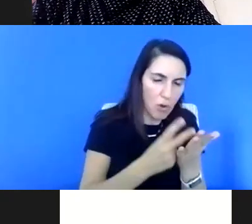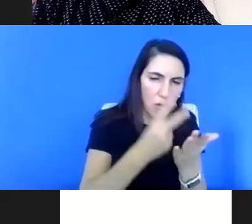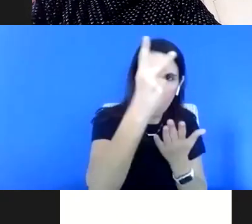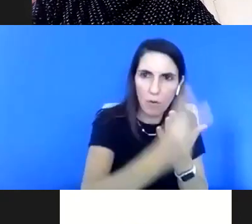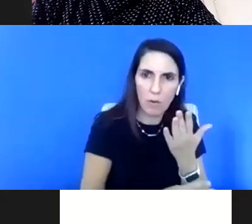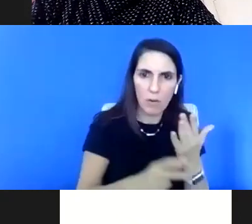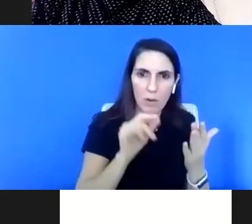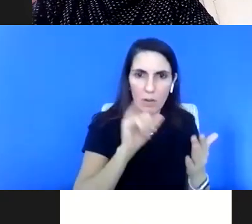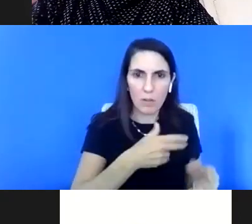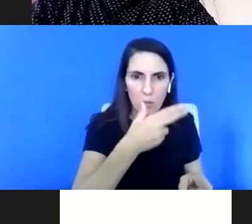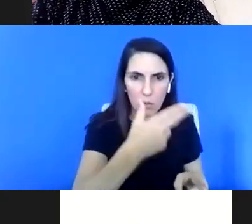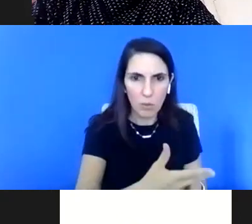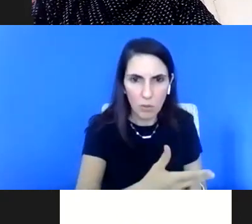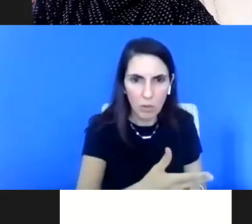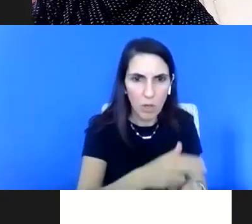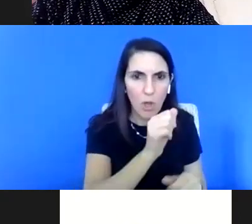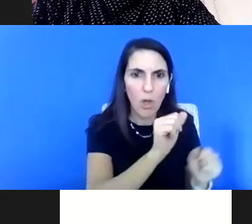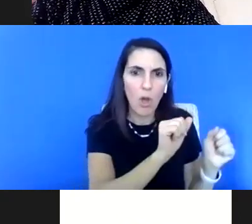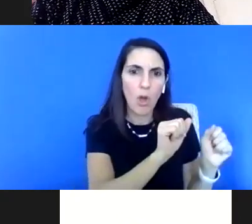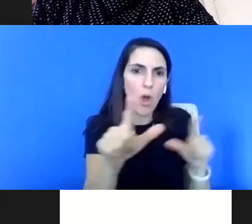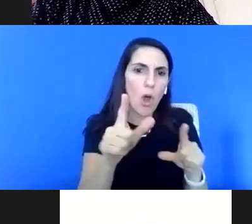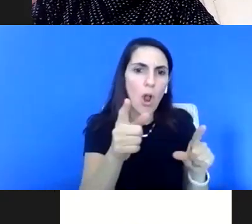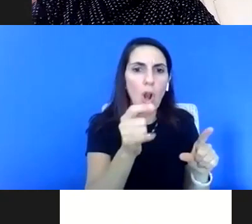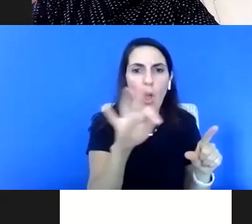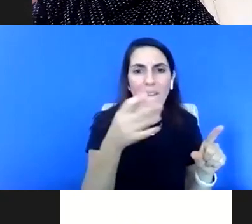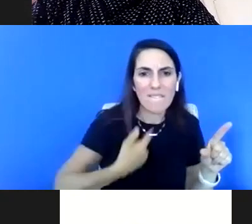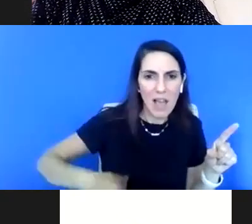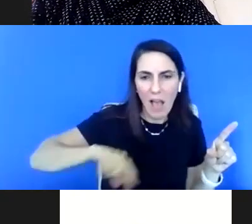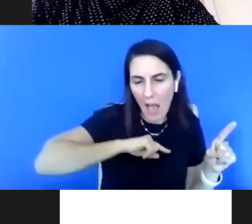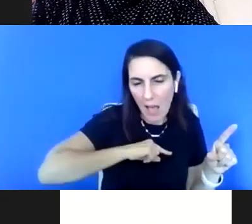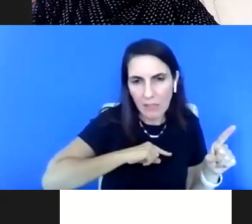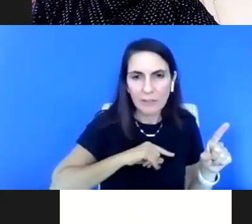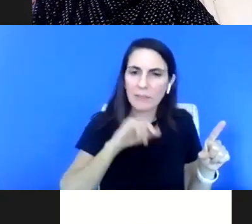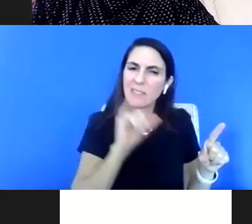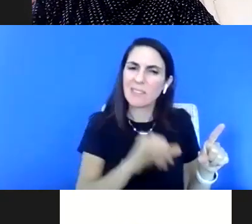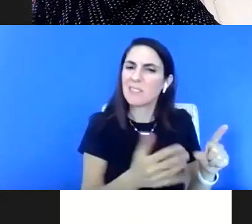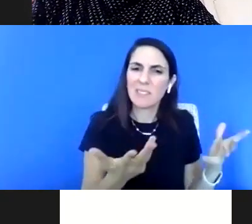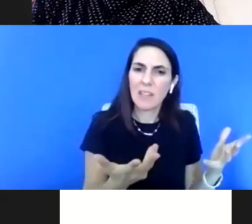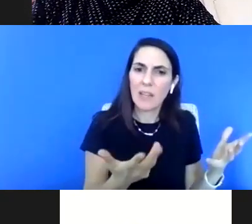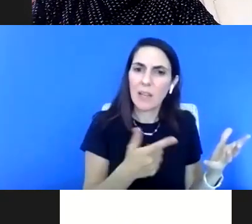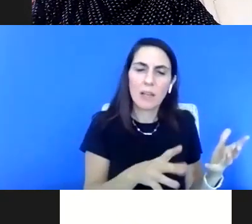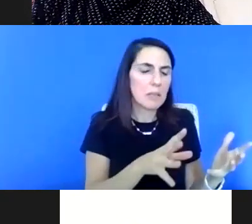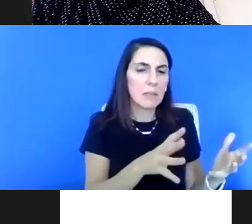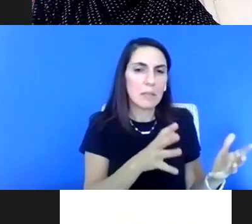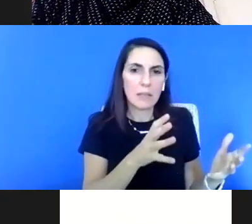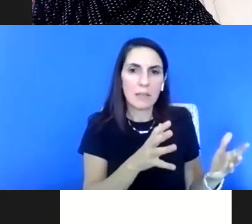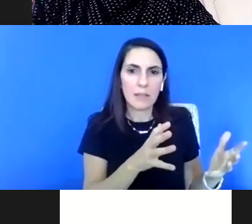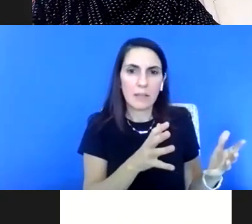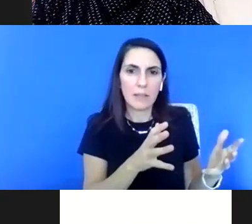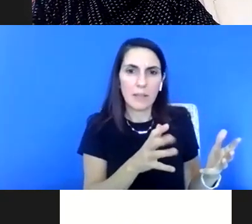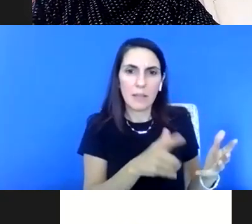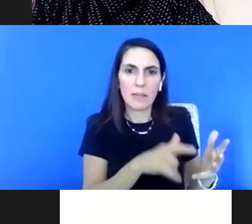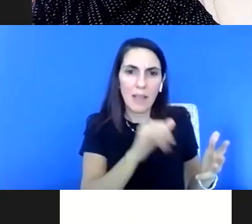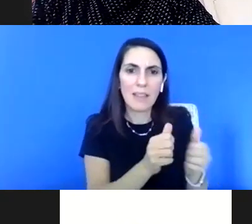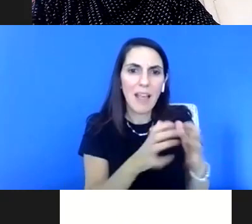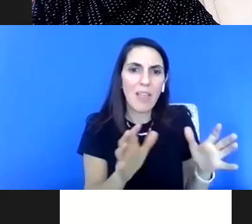of Us. And All of Us honors the nothing about us without us sentiment